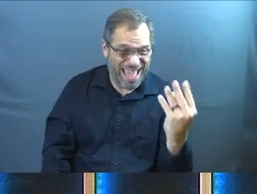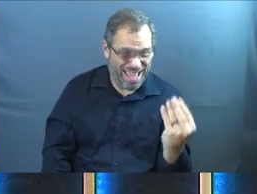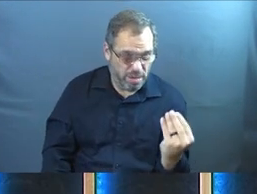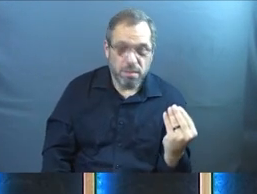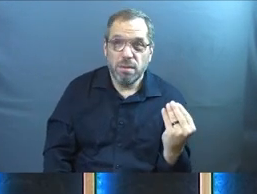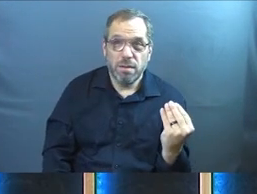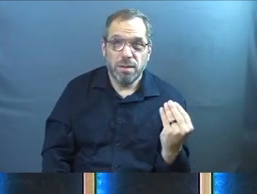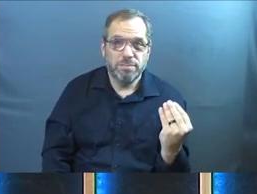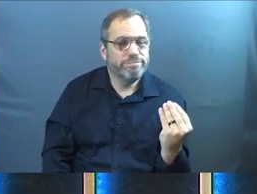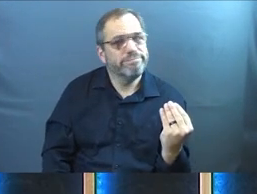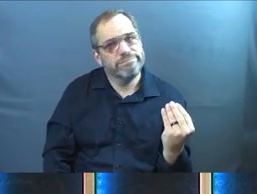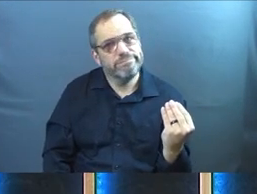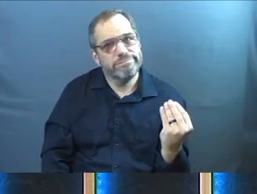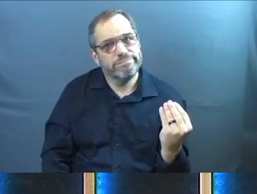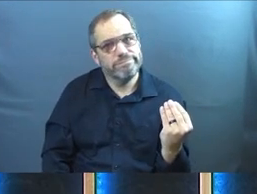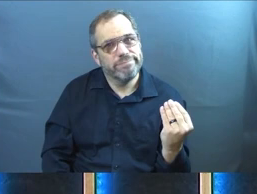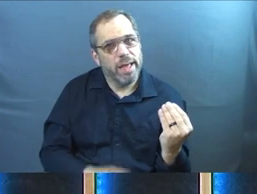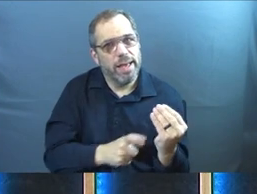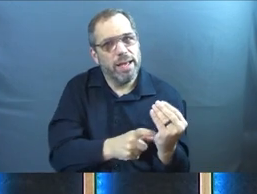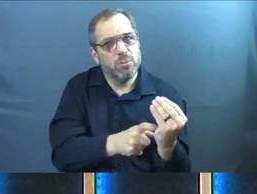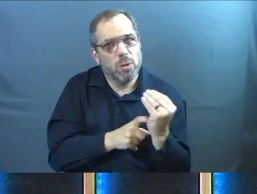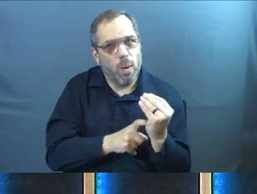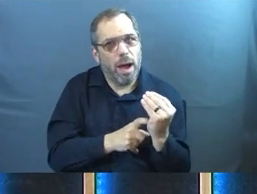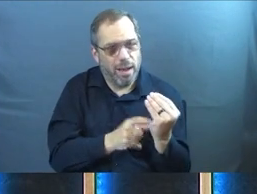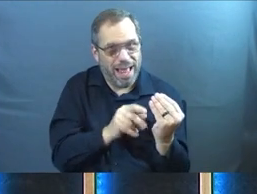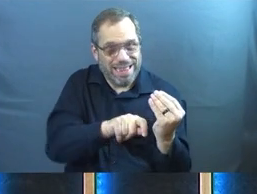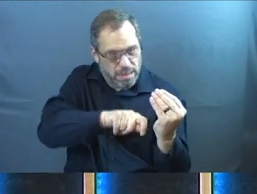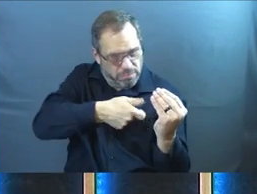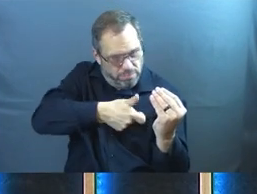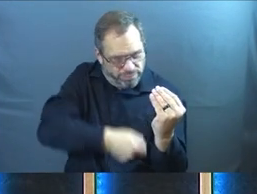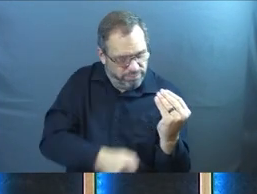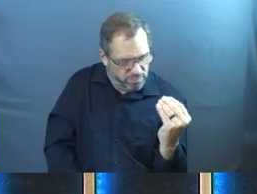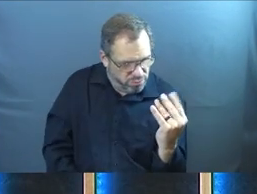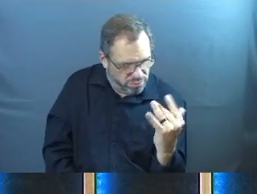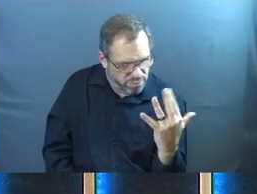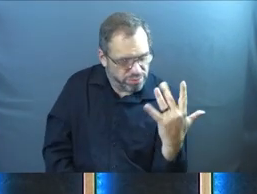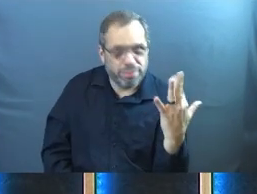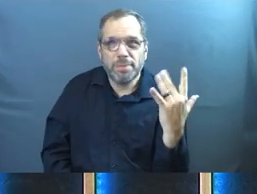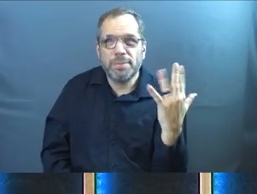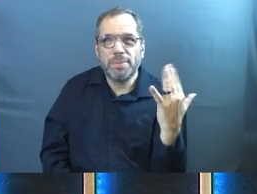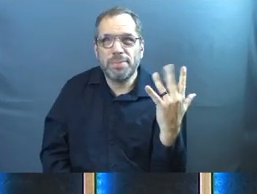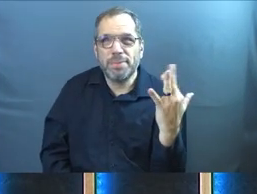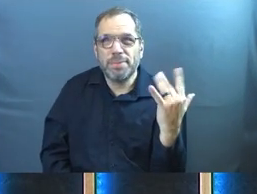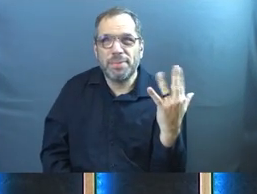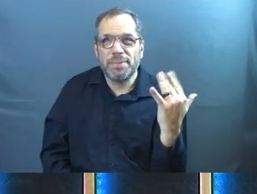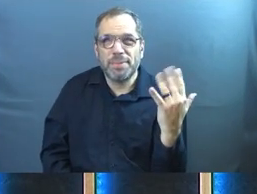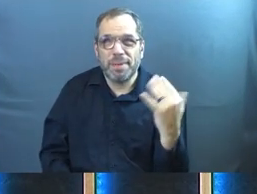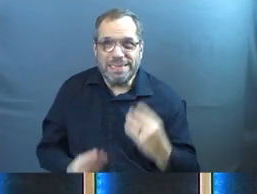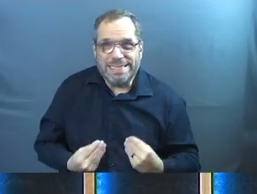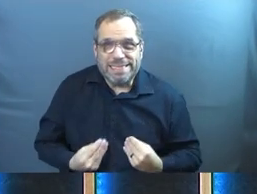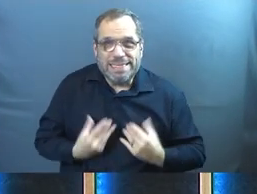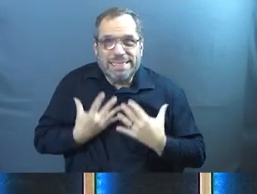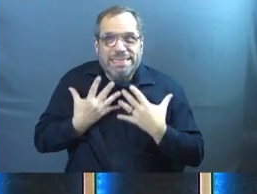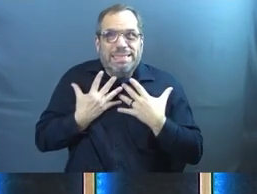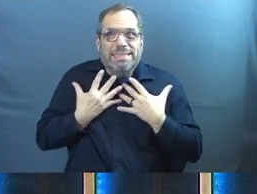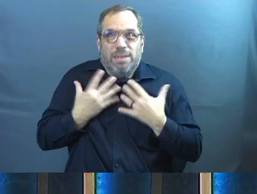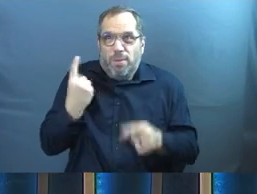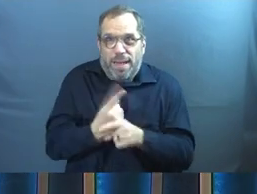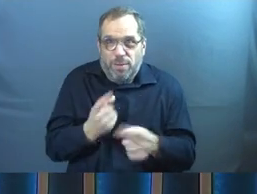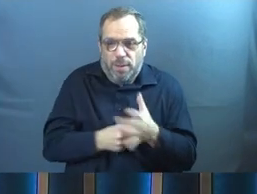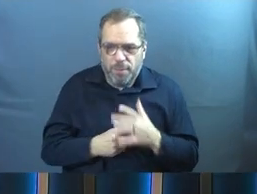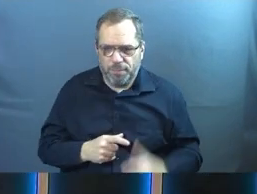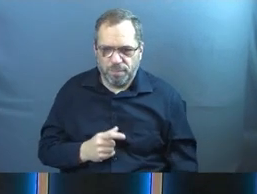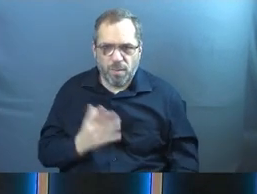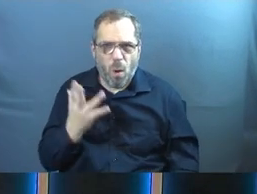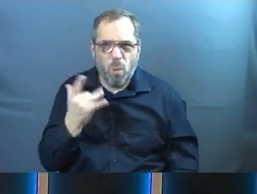is absolutely required that we relight it. Amen? Yes. Next,